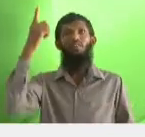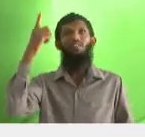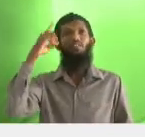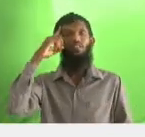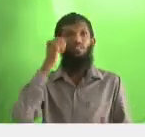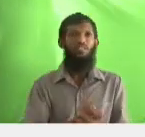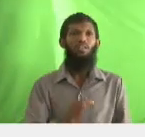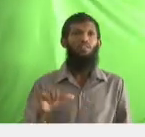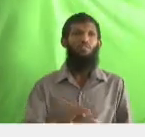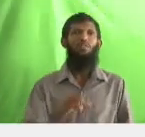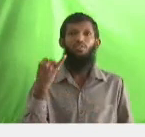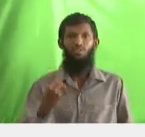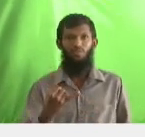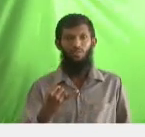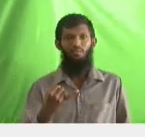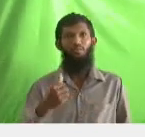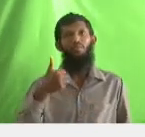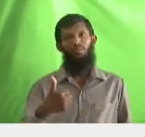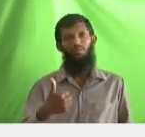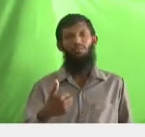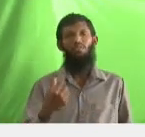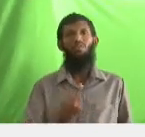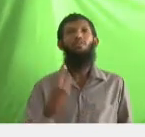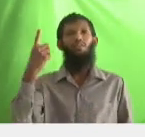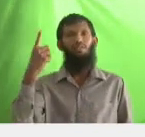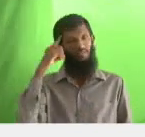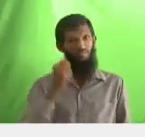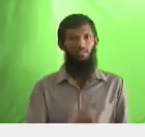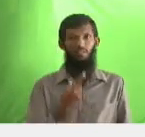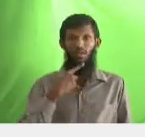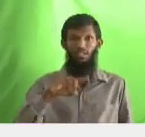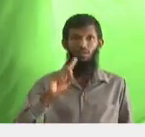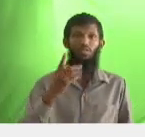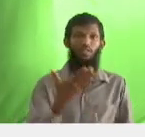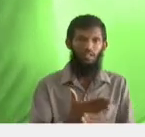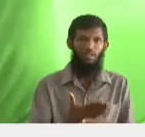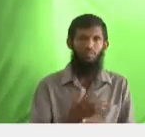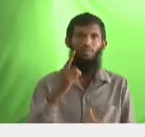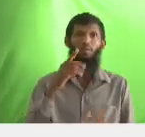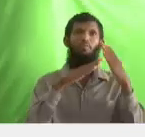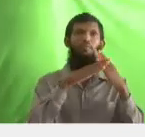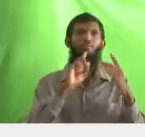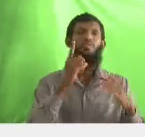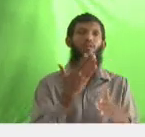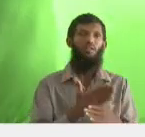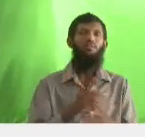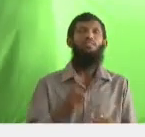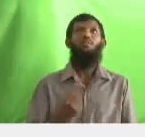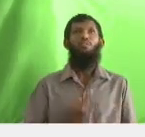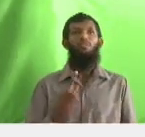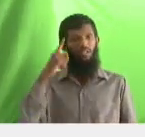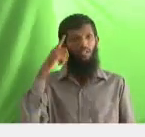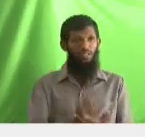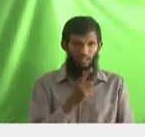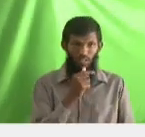alone decides what is halal and what is haram, what is permissible and what is prohibited. He knows, and every